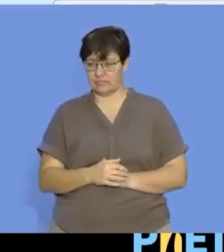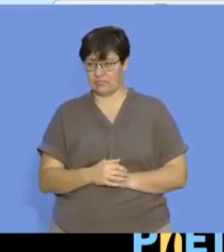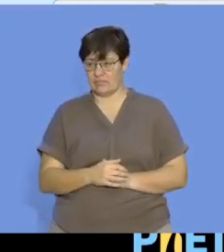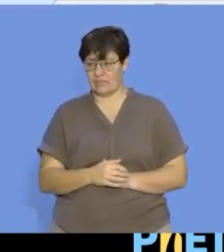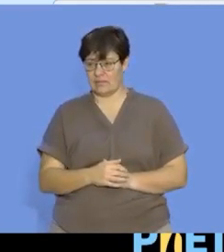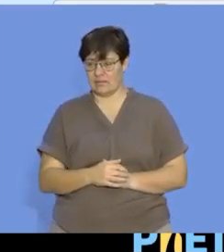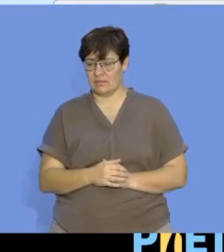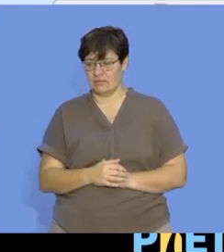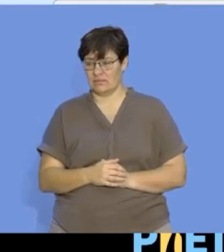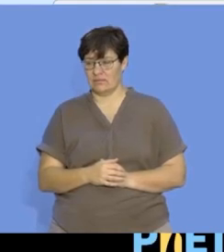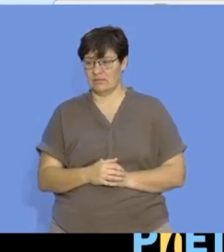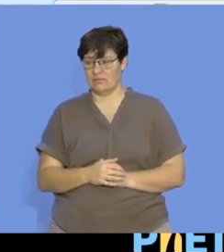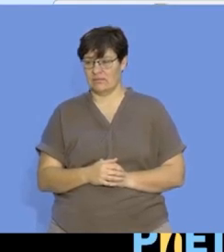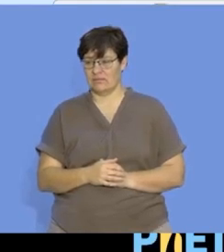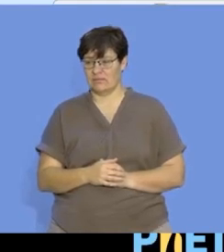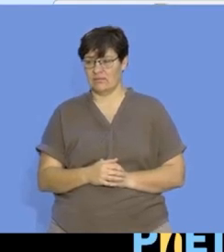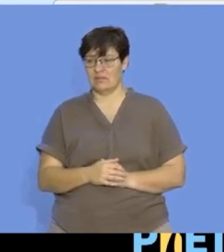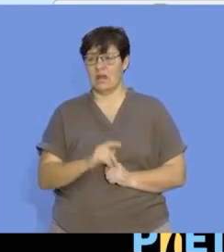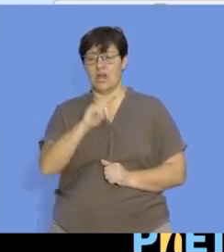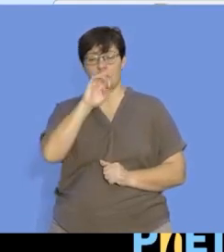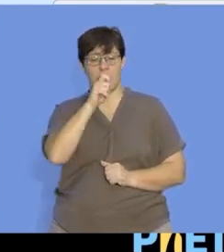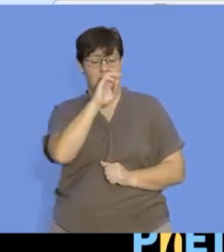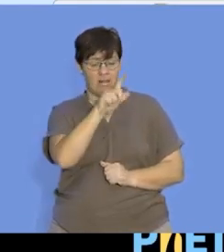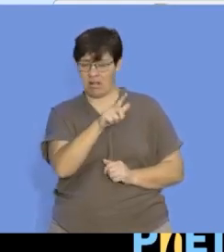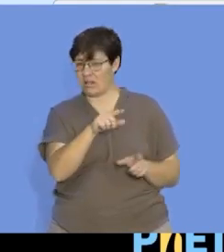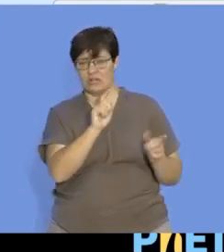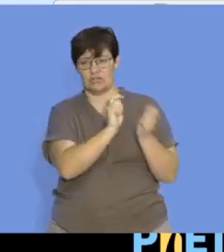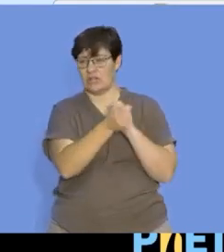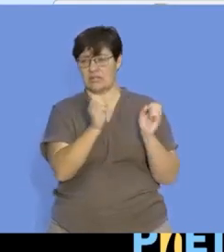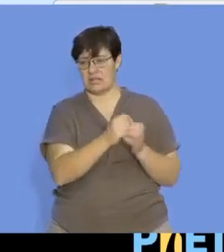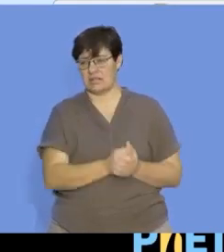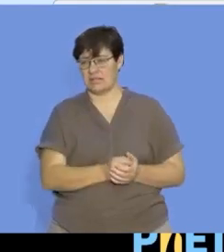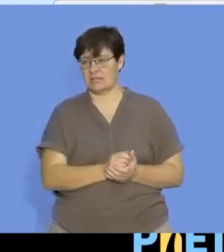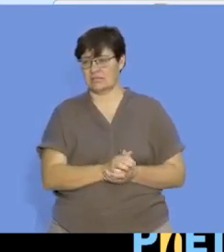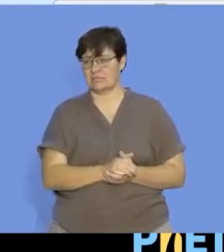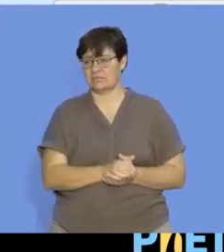onto here, the thermal doesn't change. So here we go.